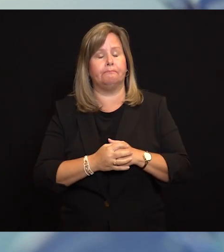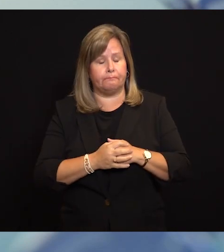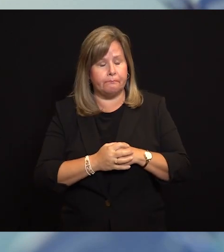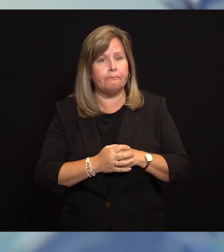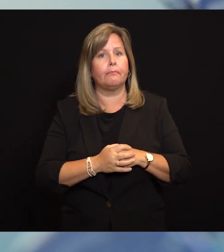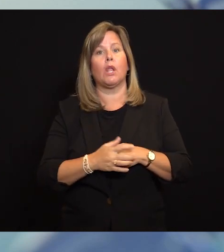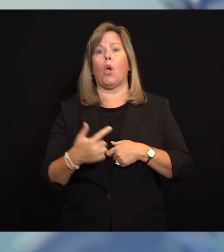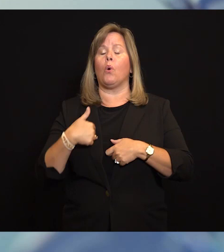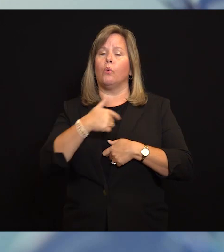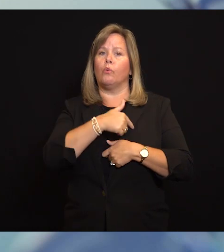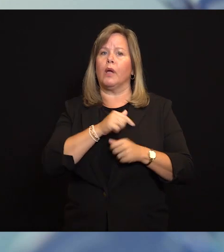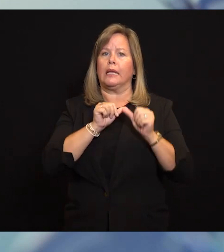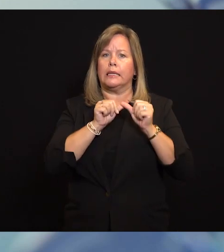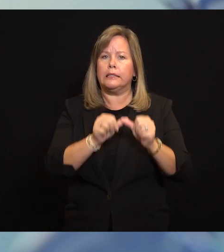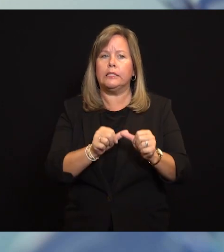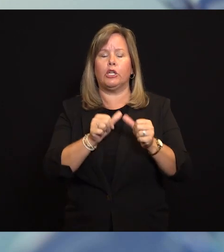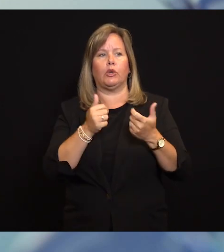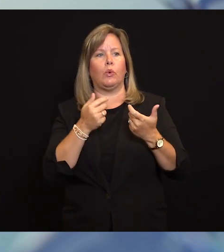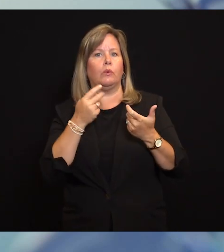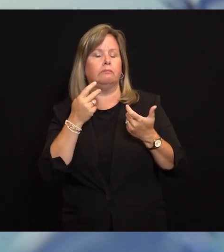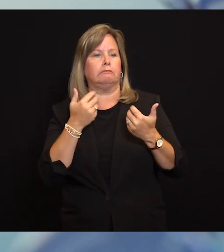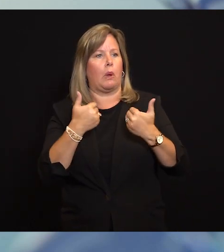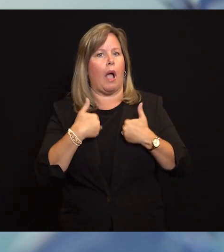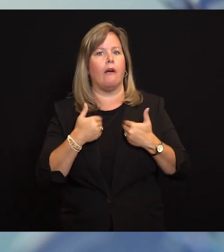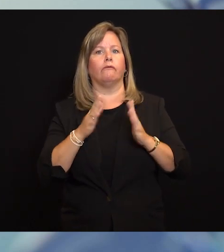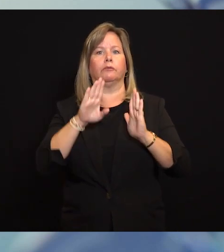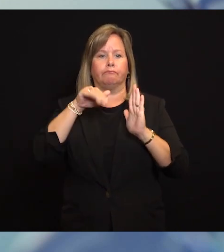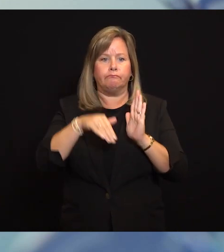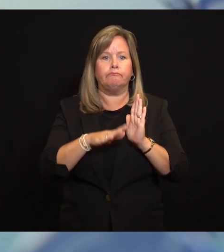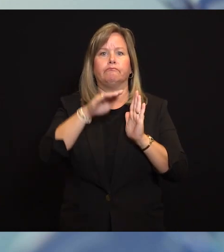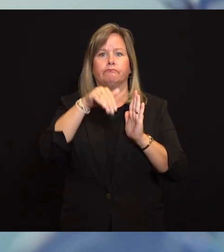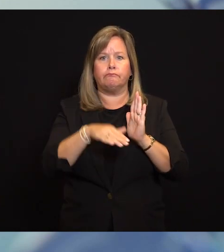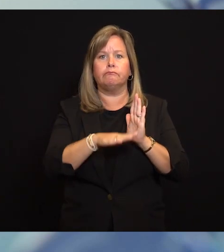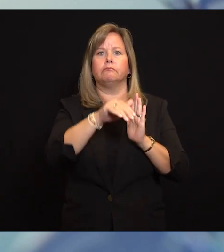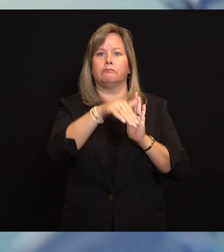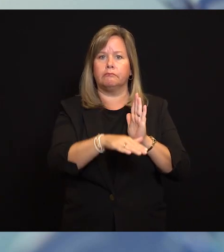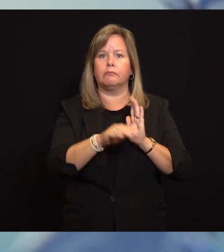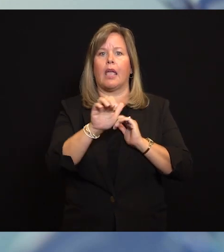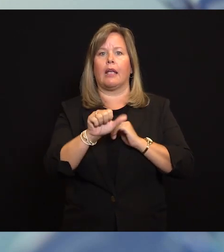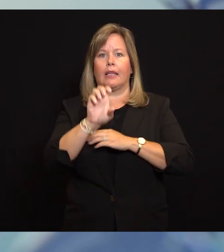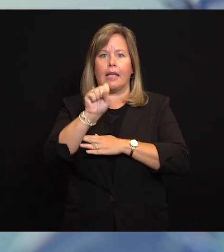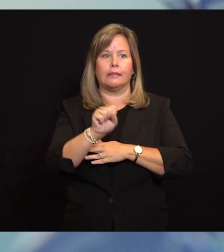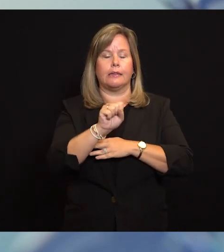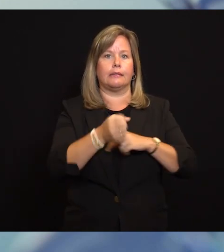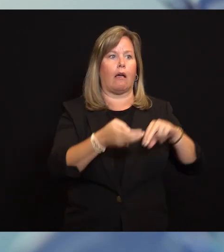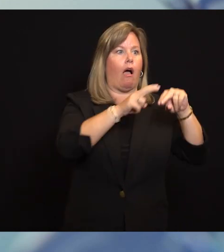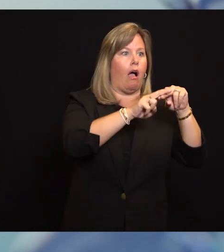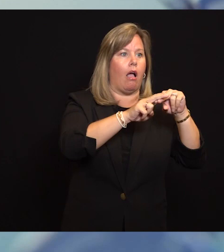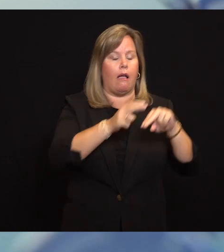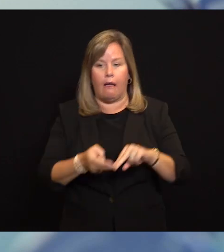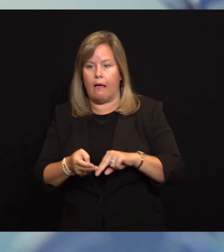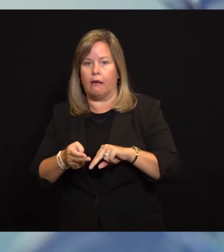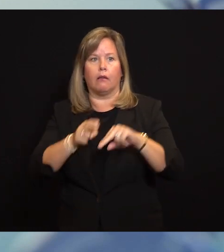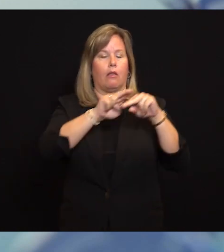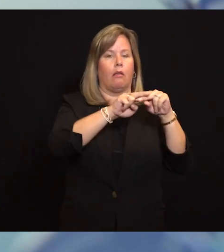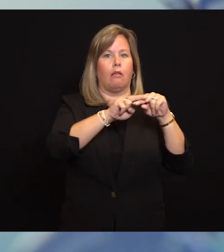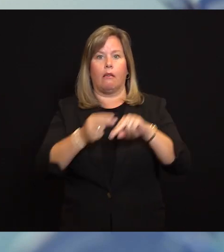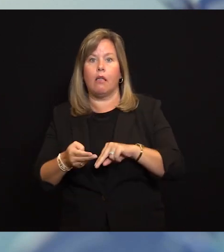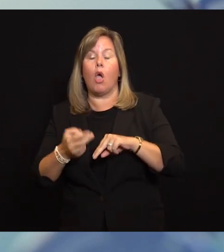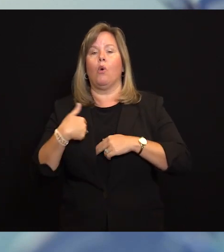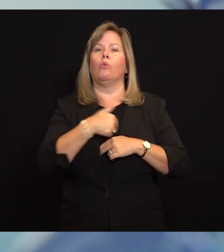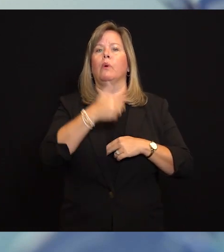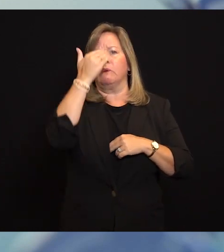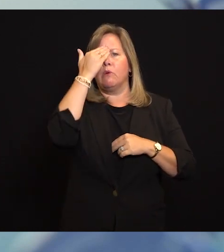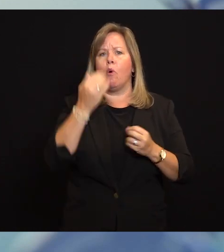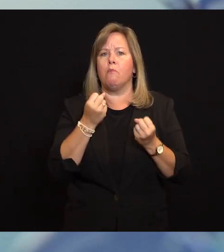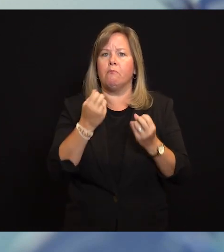we continue to see these waves of cases. We know that there are more variables, there are more cases to come. Certainly